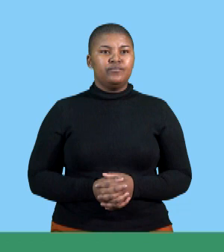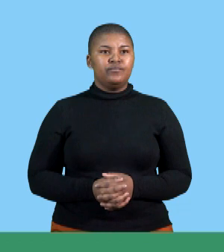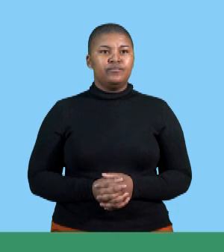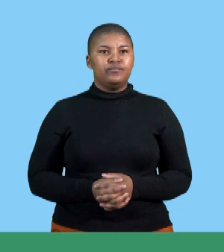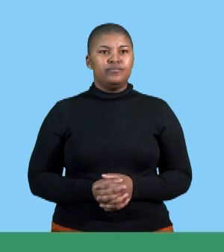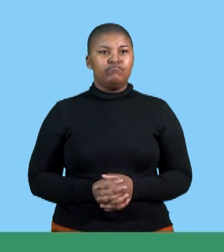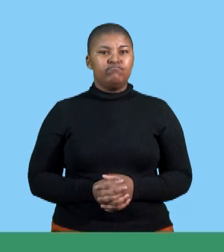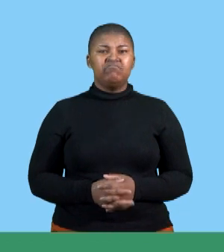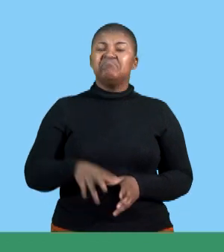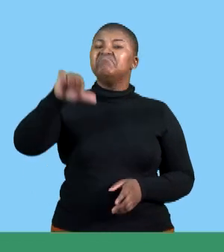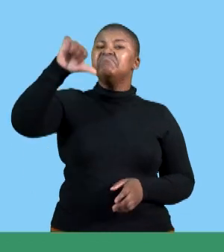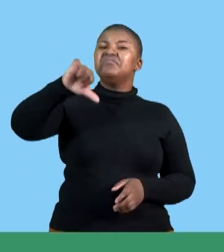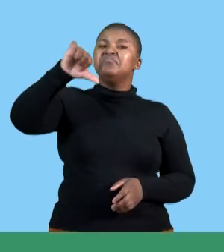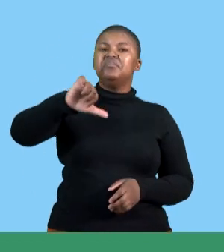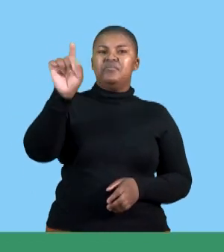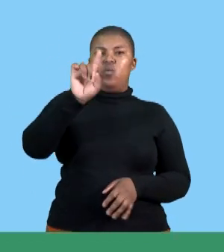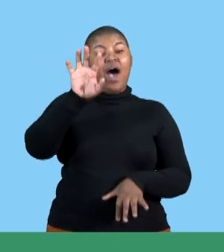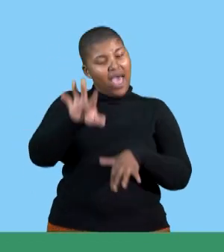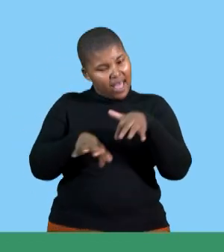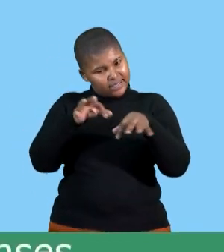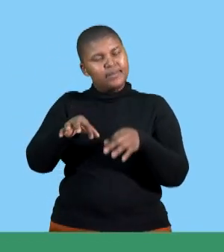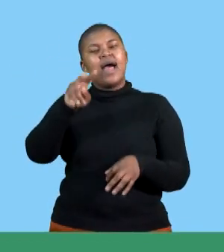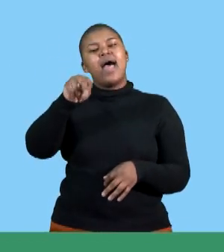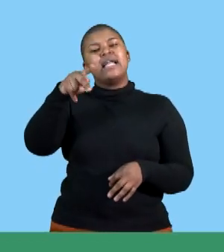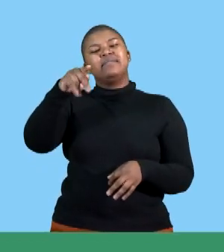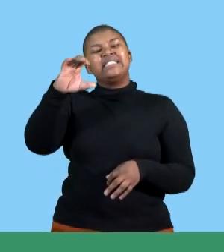the disadvantages of a non-profit company.